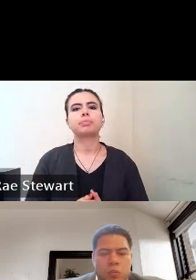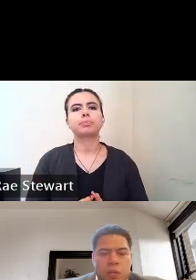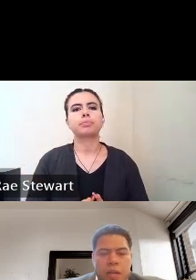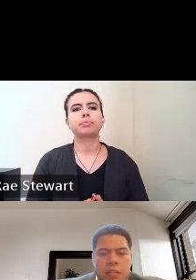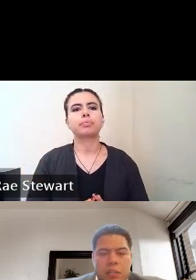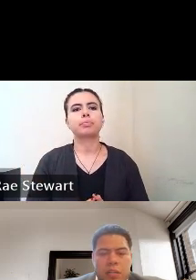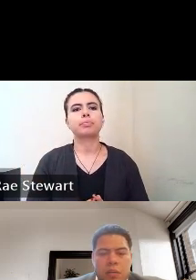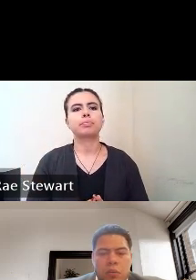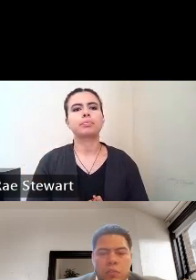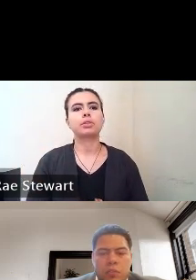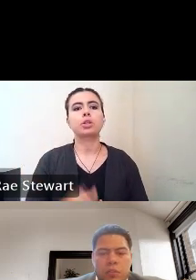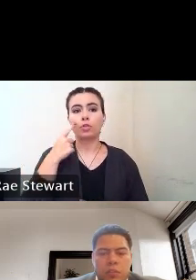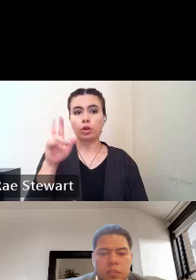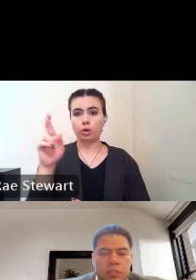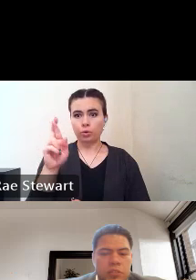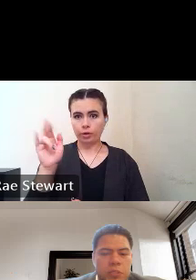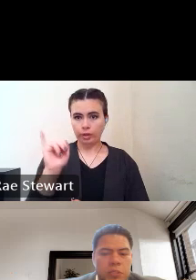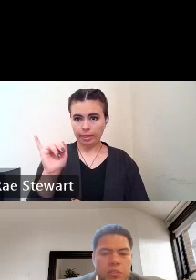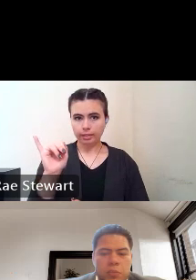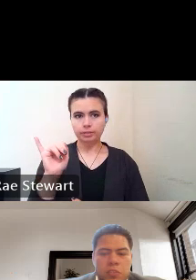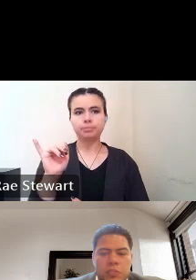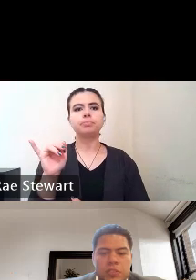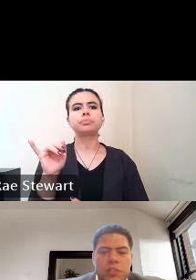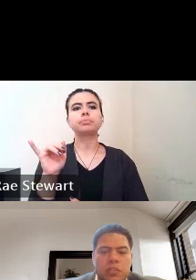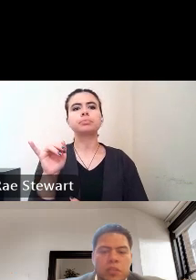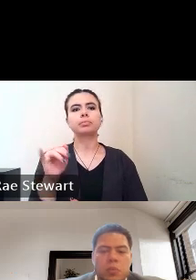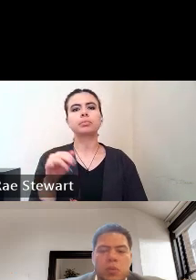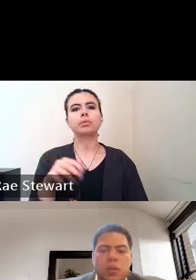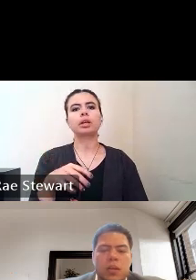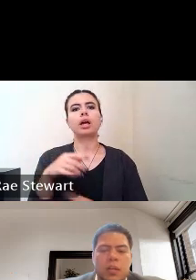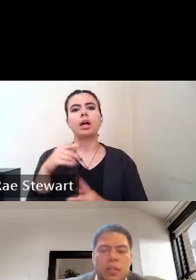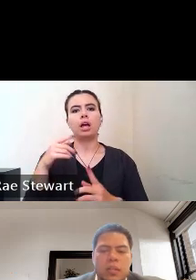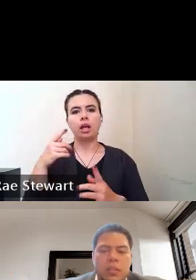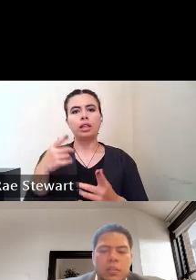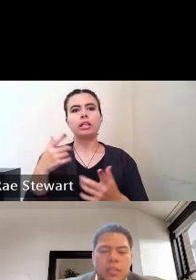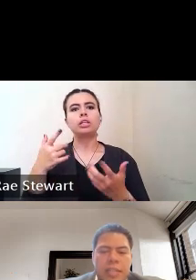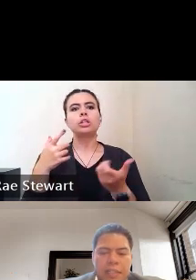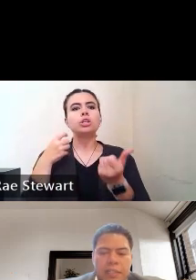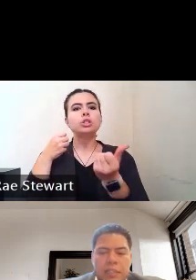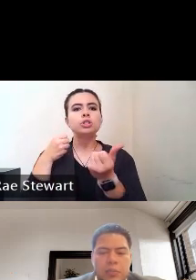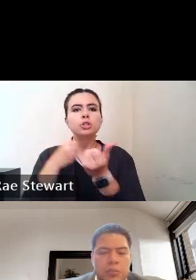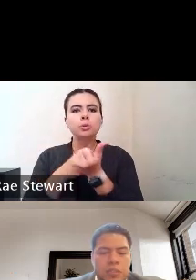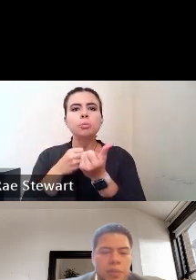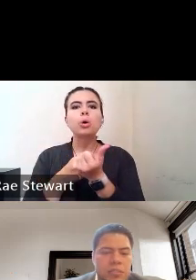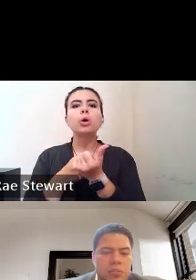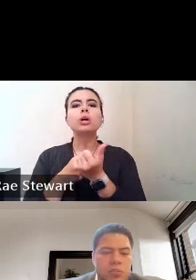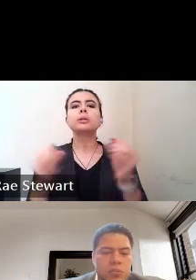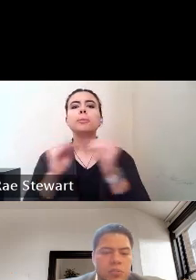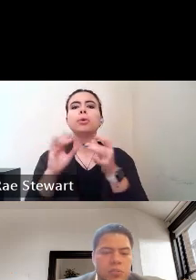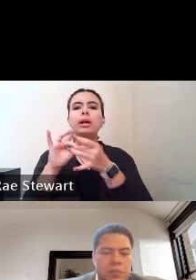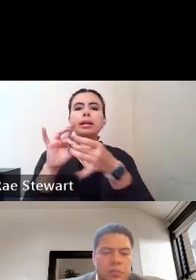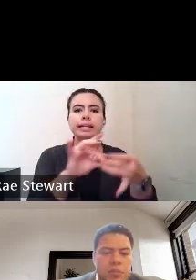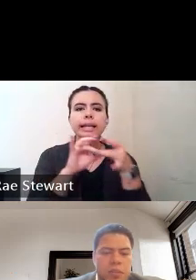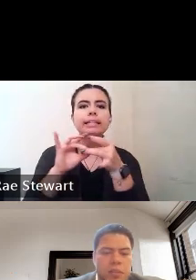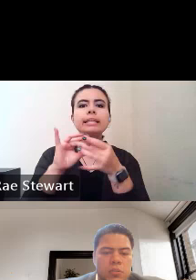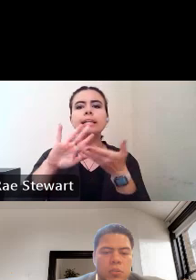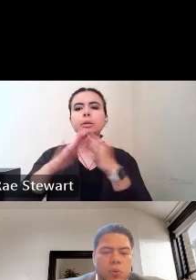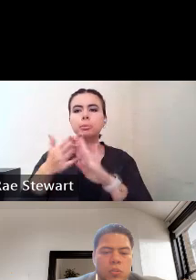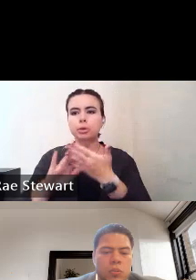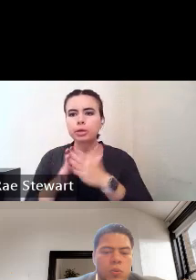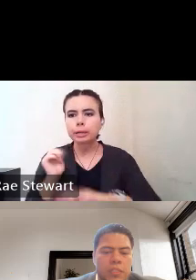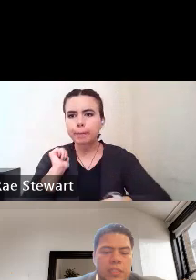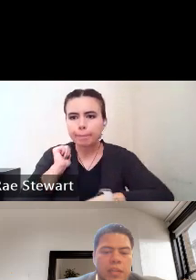So for Rhode Island, rural health transformation supports a vision of a more connected and community-based rural health system.